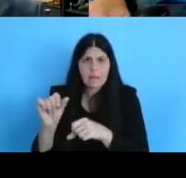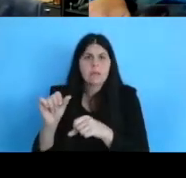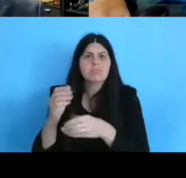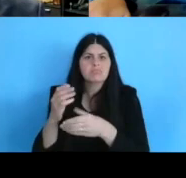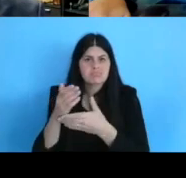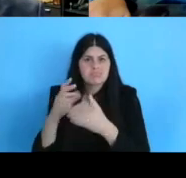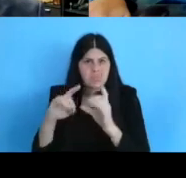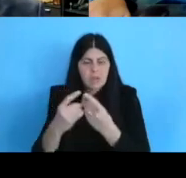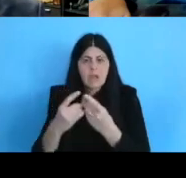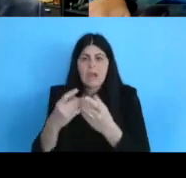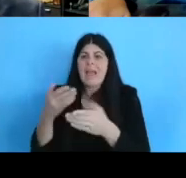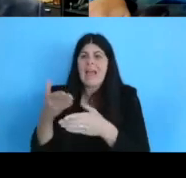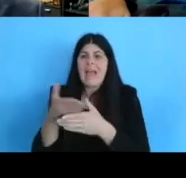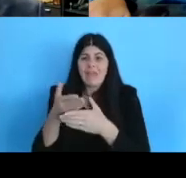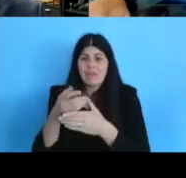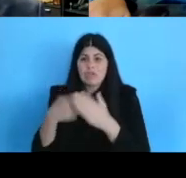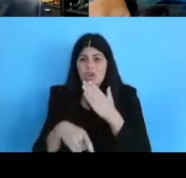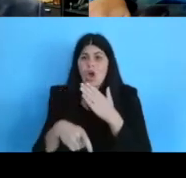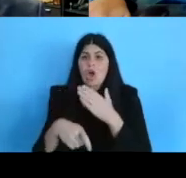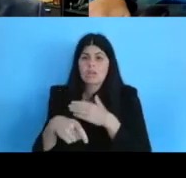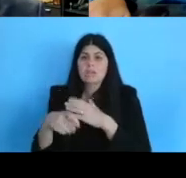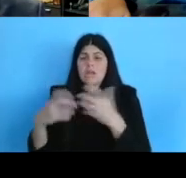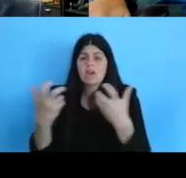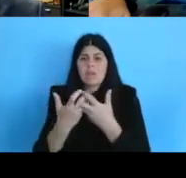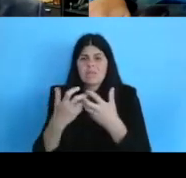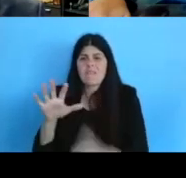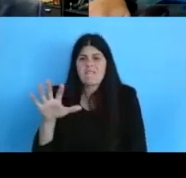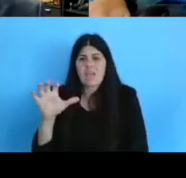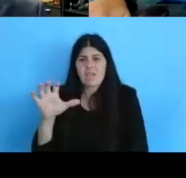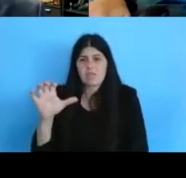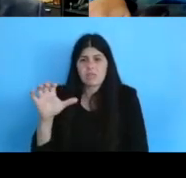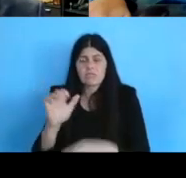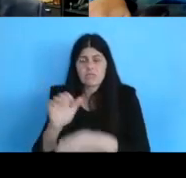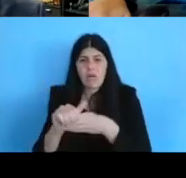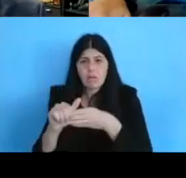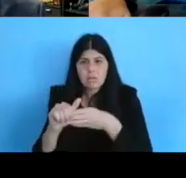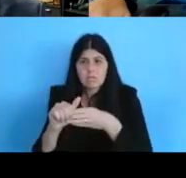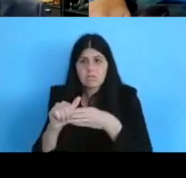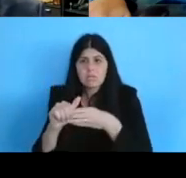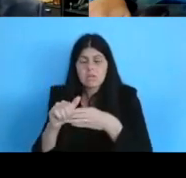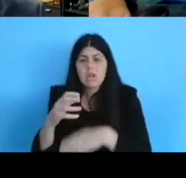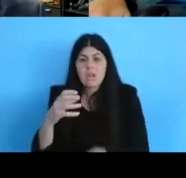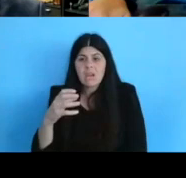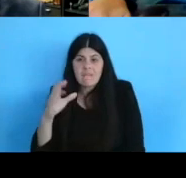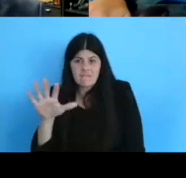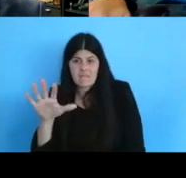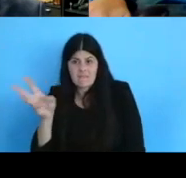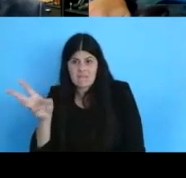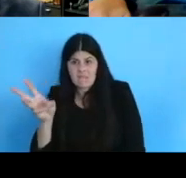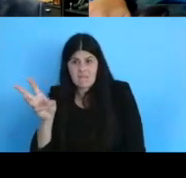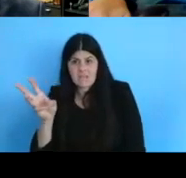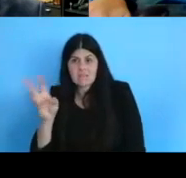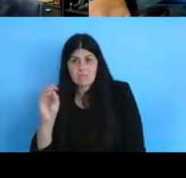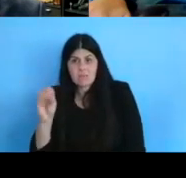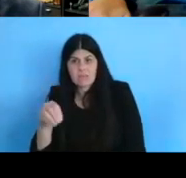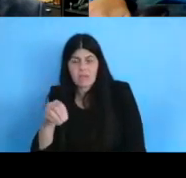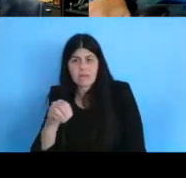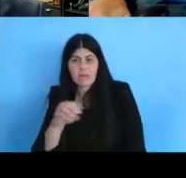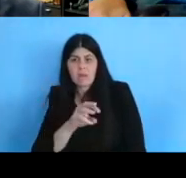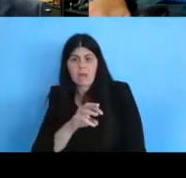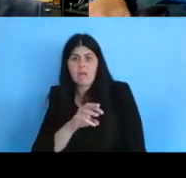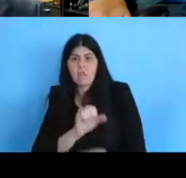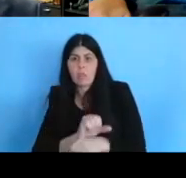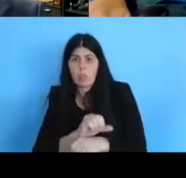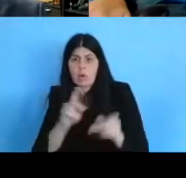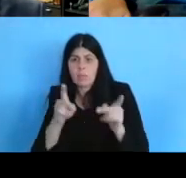an accommodation was $500, and 56% of the workplace accommodations for